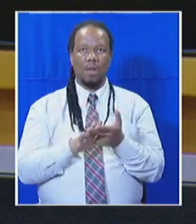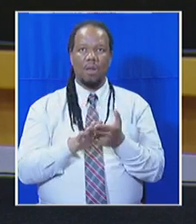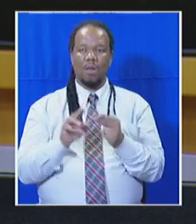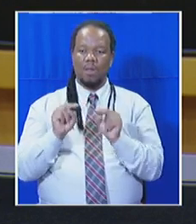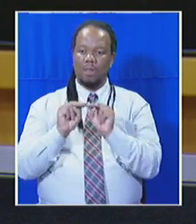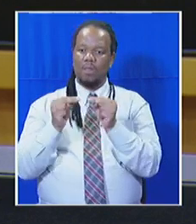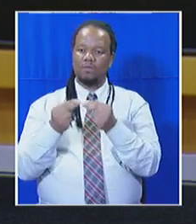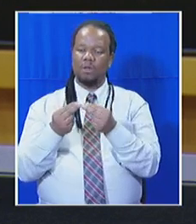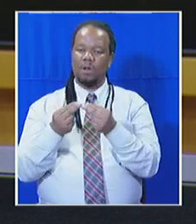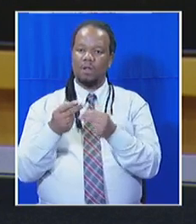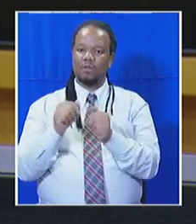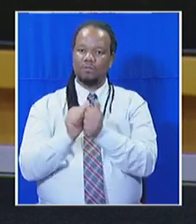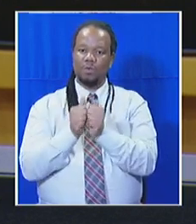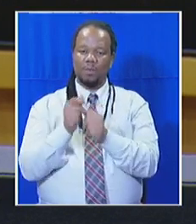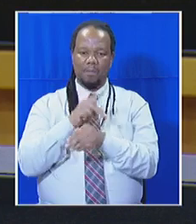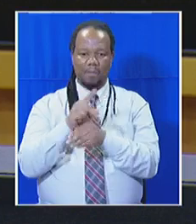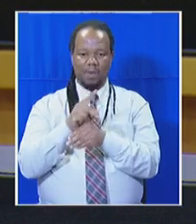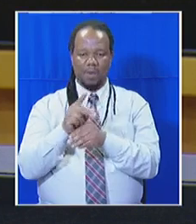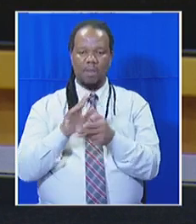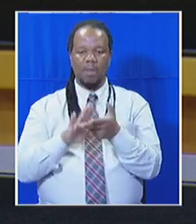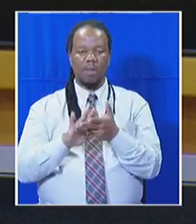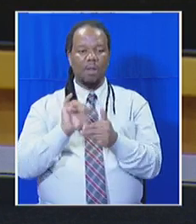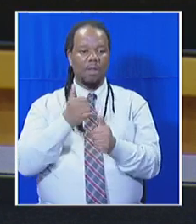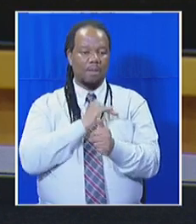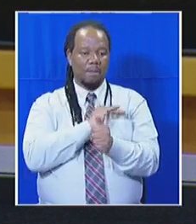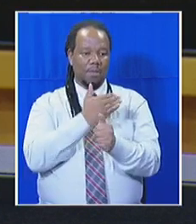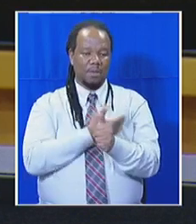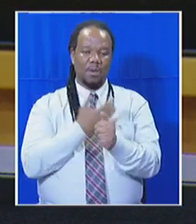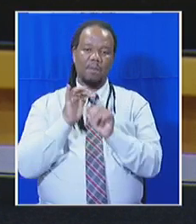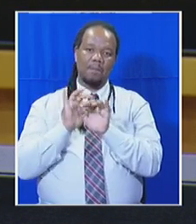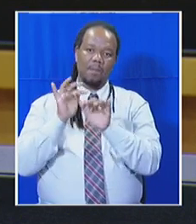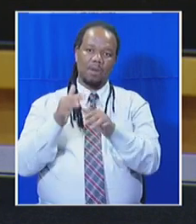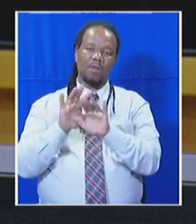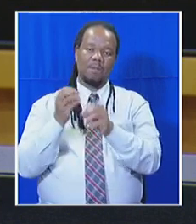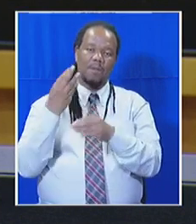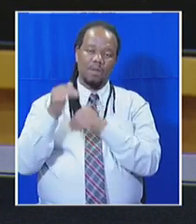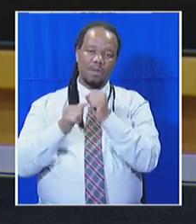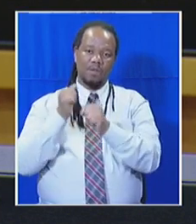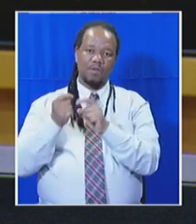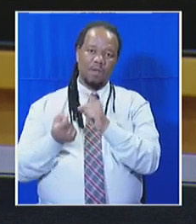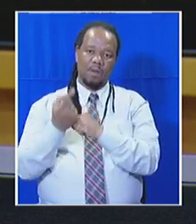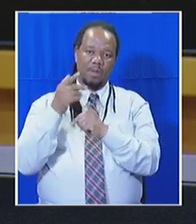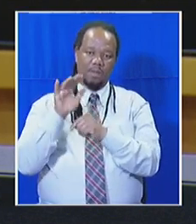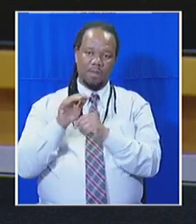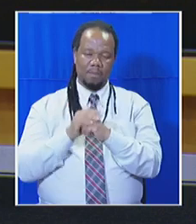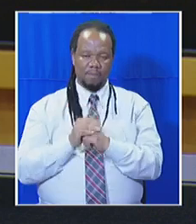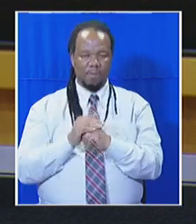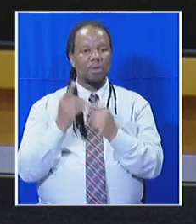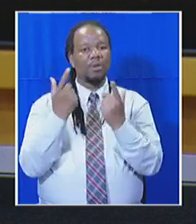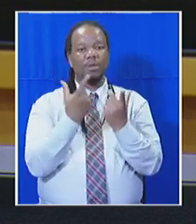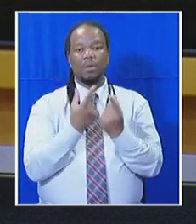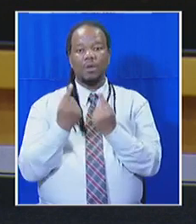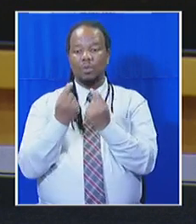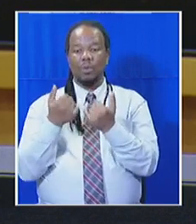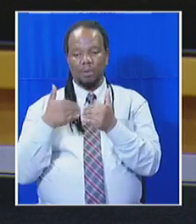Plan and the mandate of the National Sports Indaba, which was held 7 years ago. And the work that they've done to